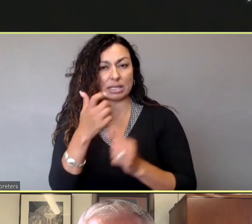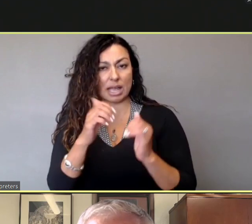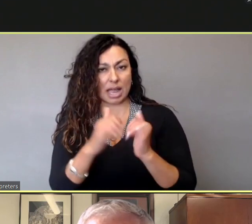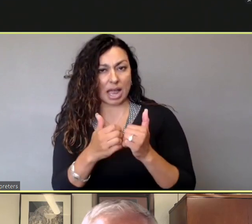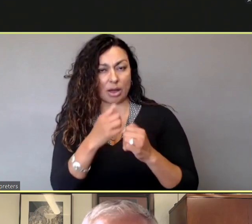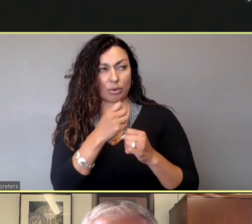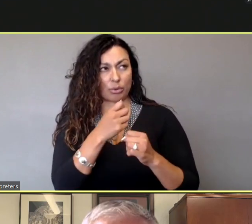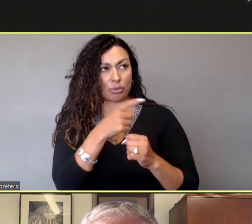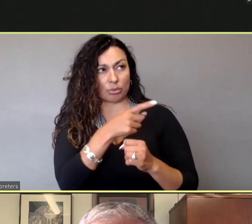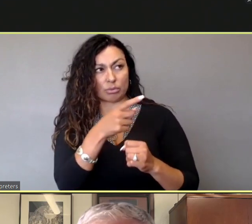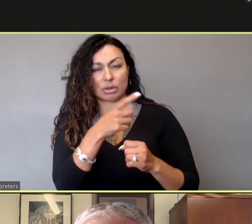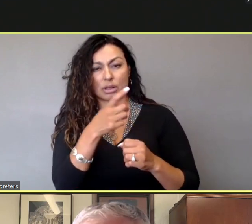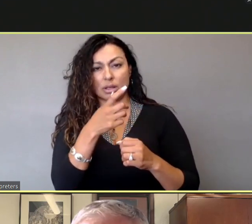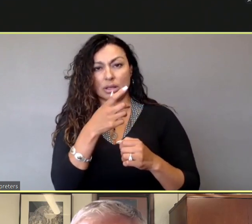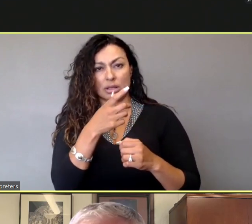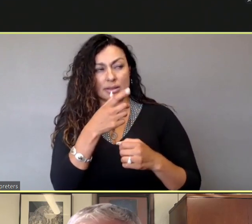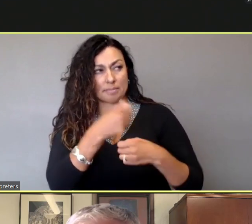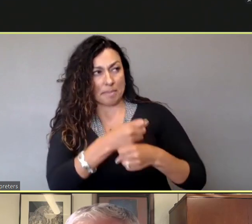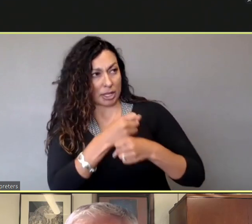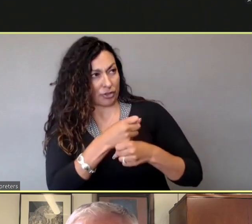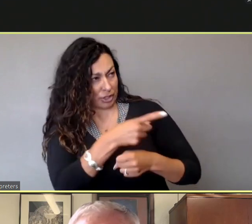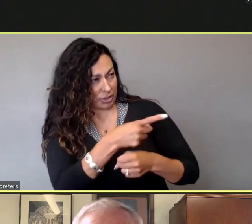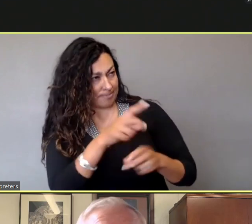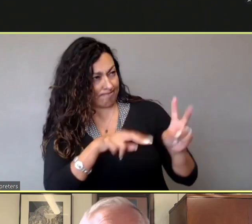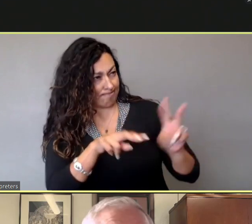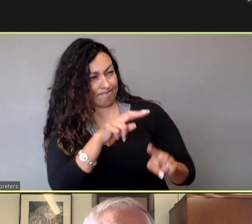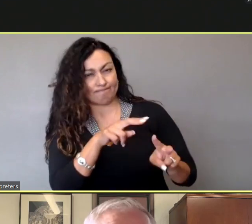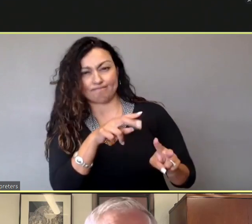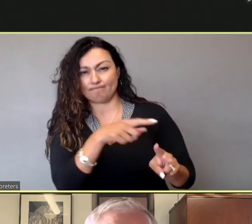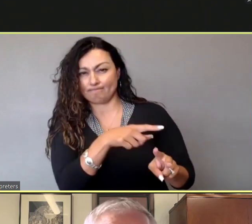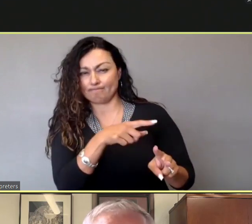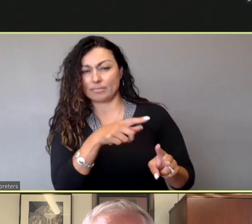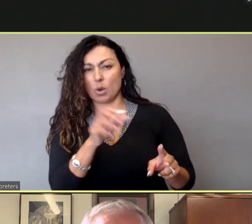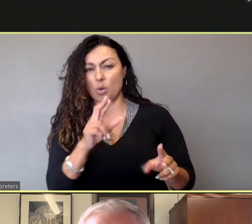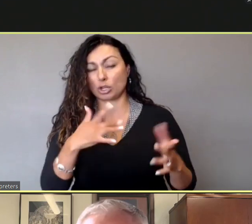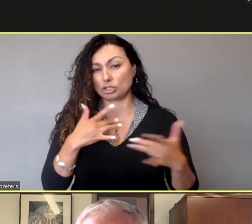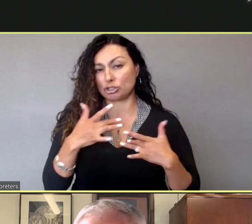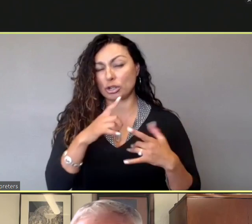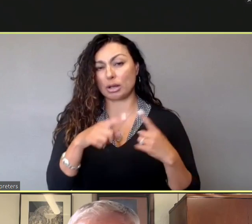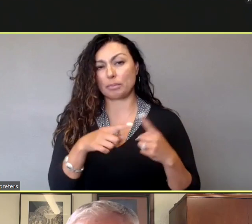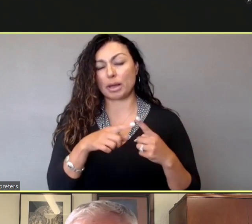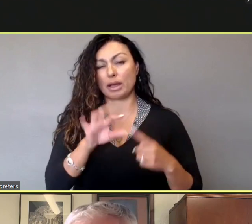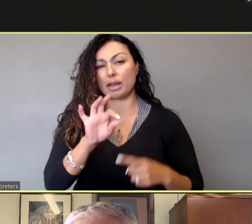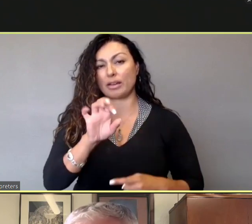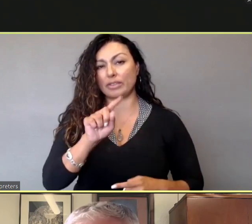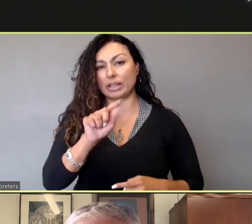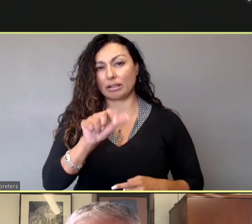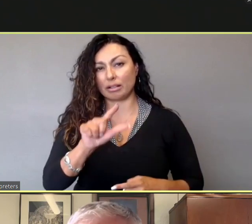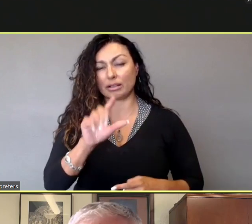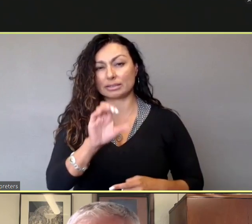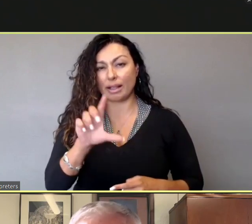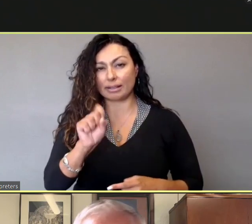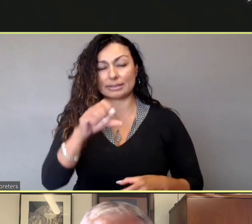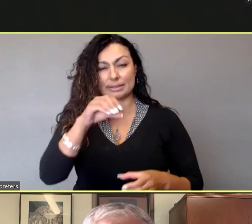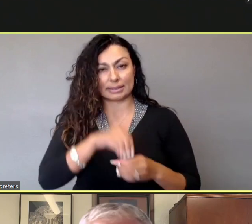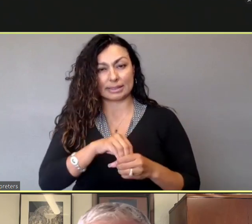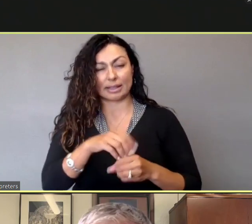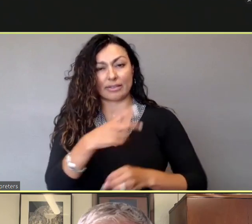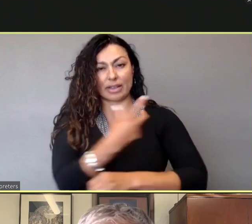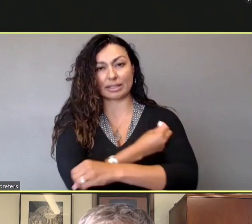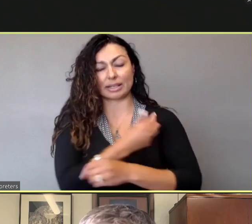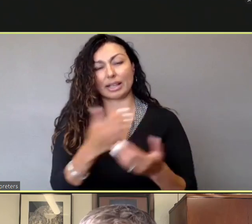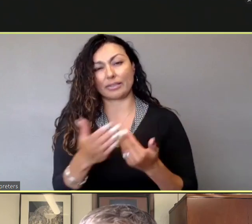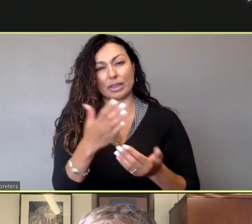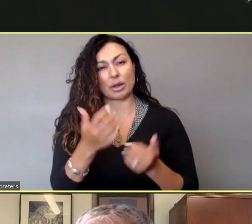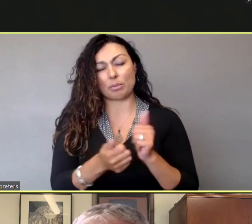the vaccine is manufactured, or concern about fetal cells in the vaccine, even though most of these